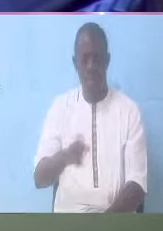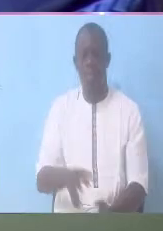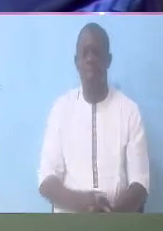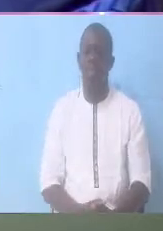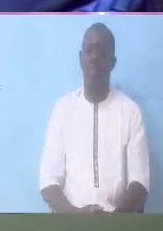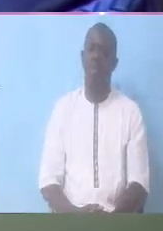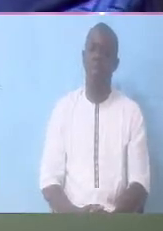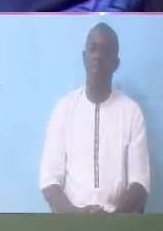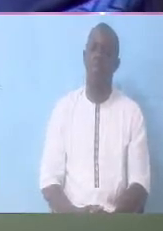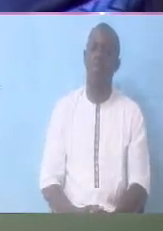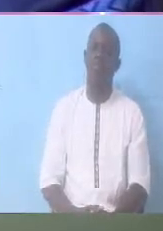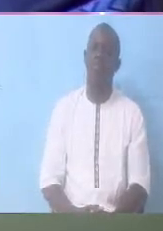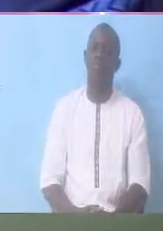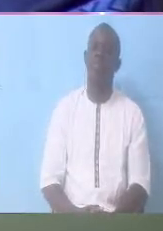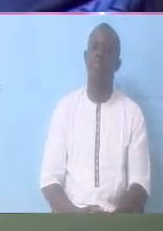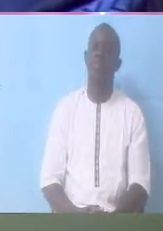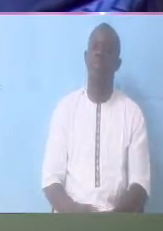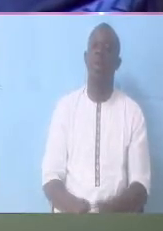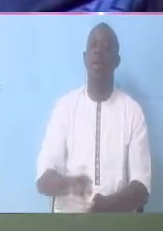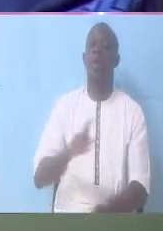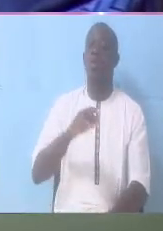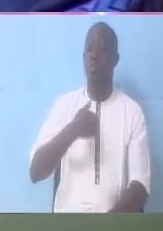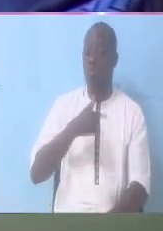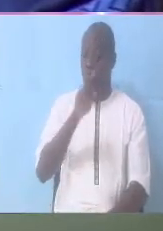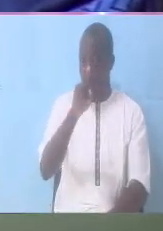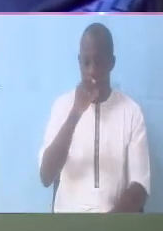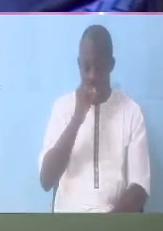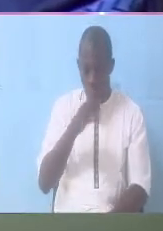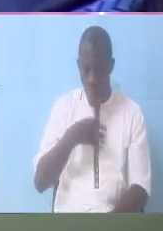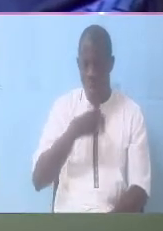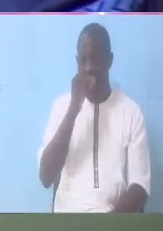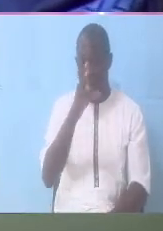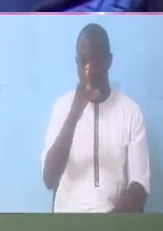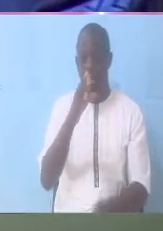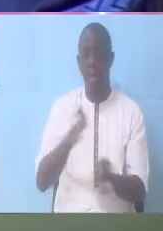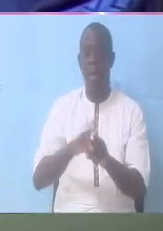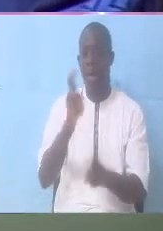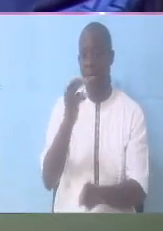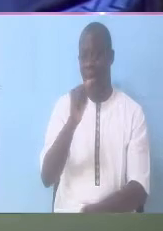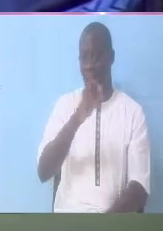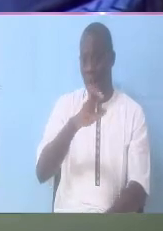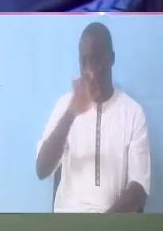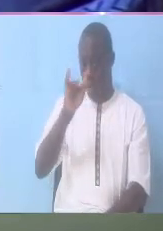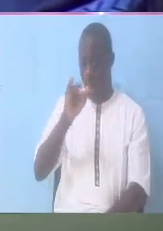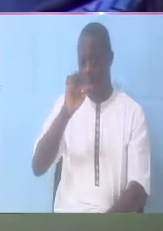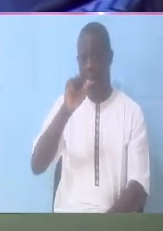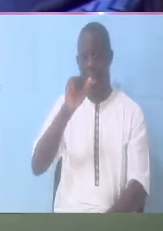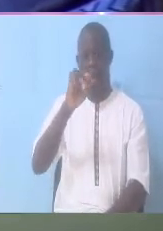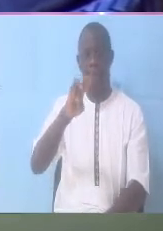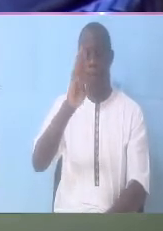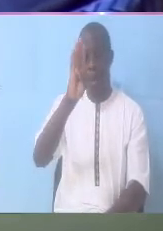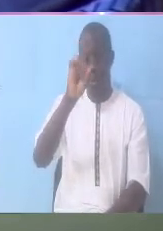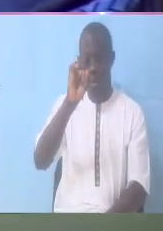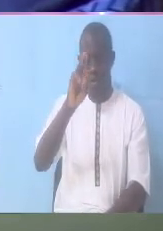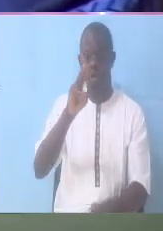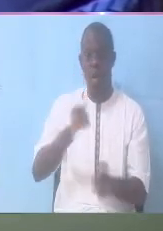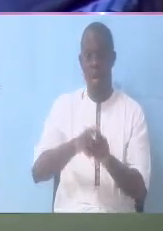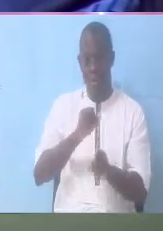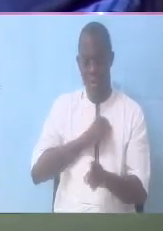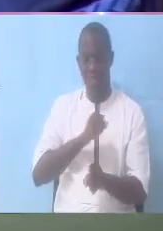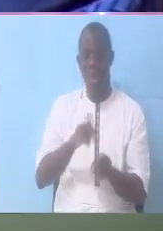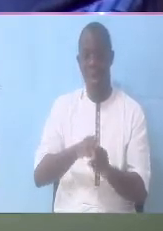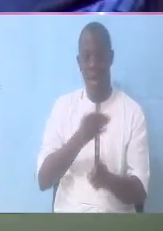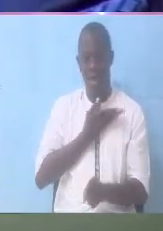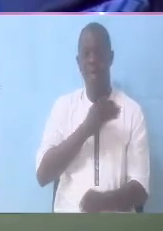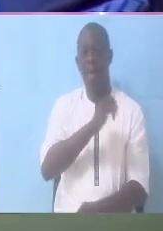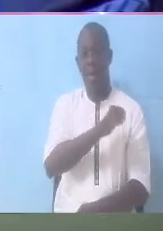Yes, sir. Are you saying that Harry Sambu is guilty of covering up